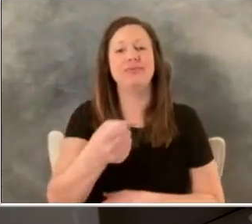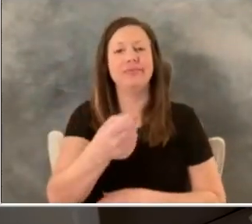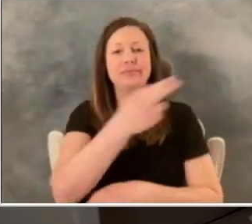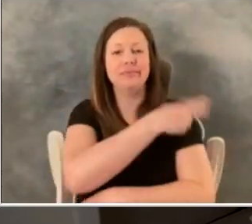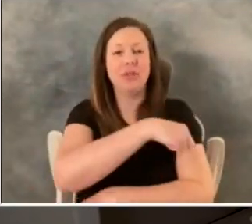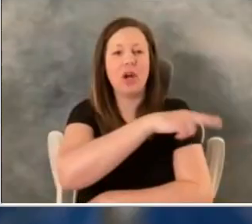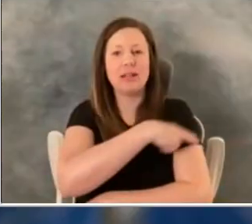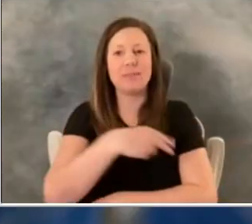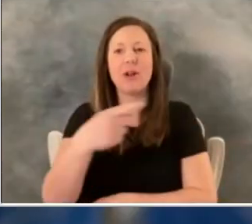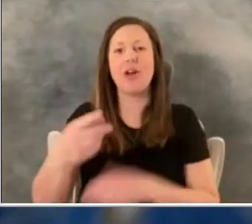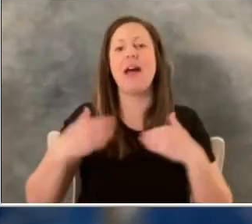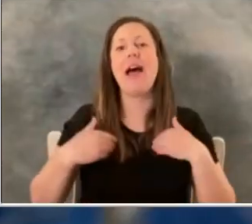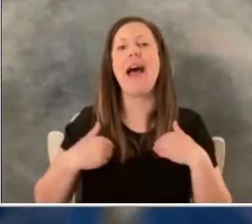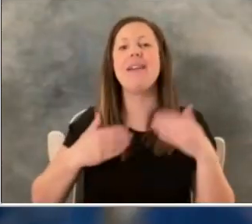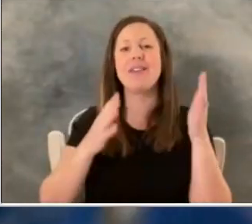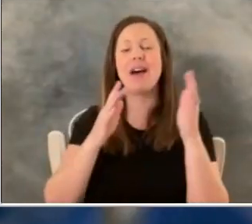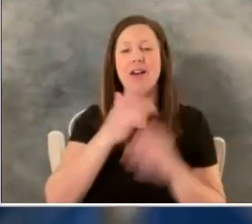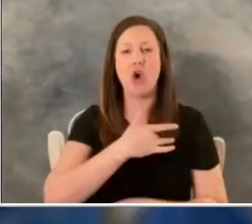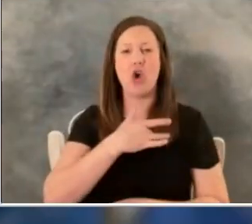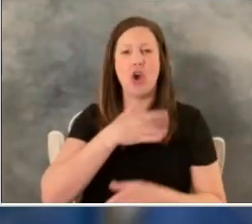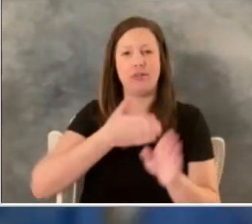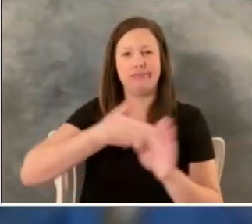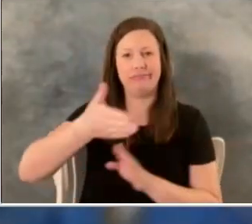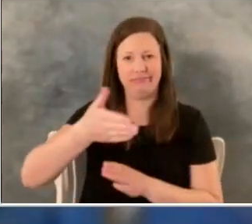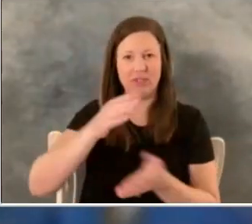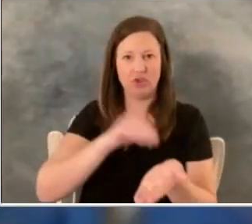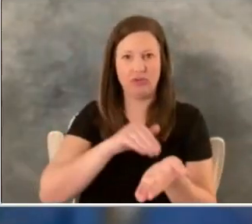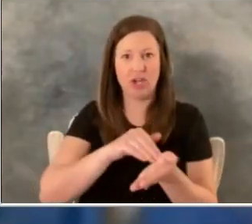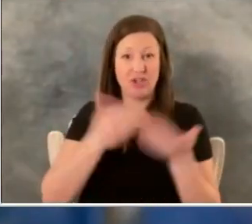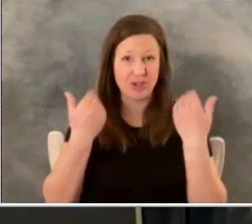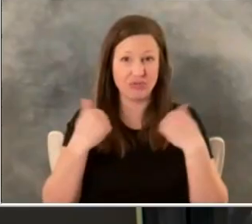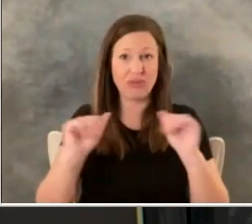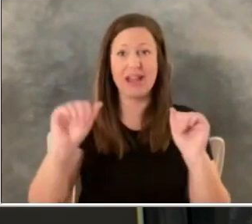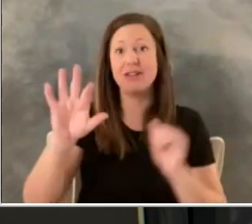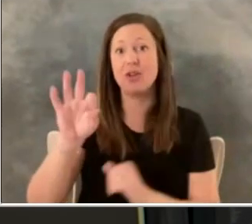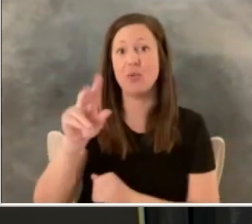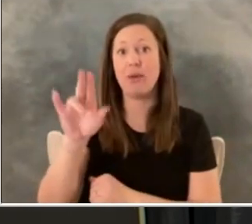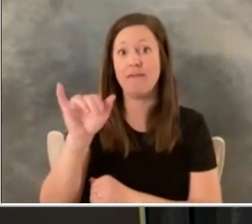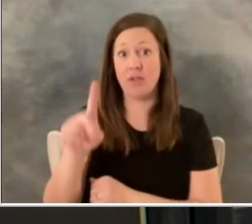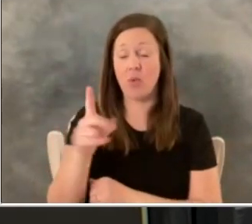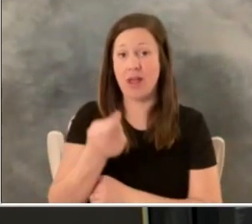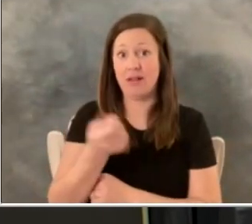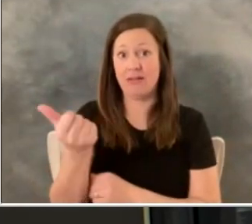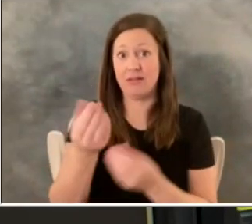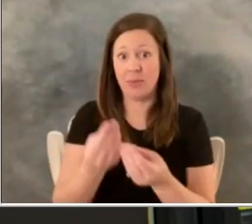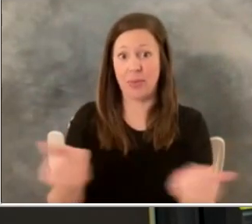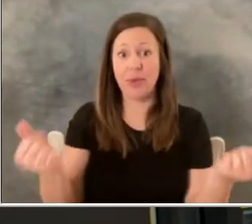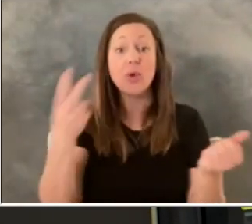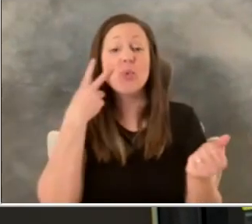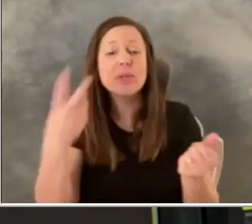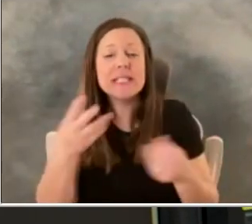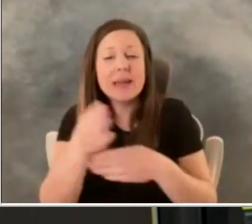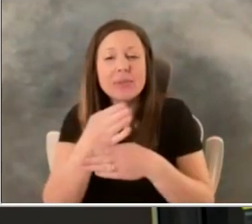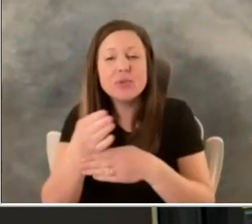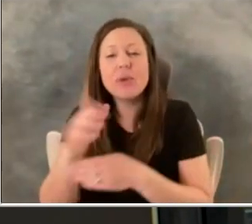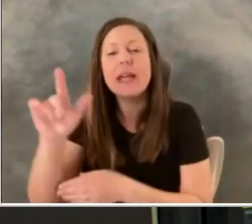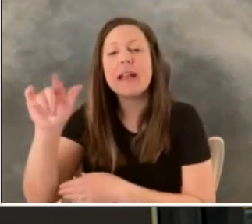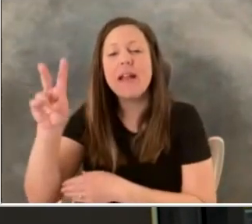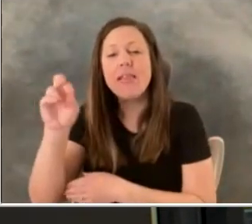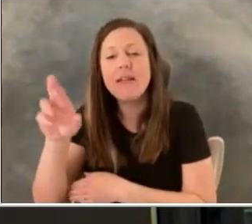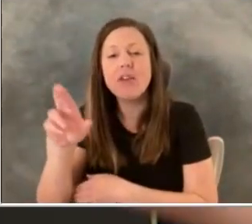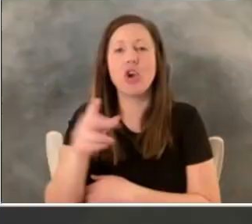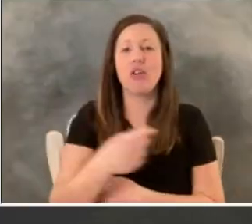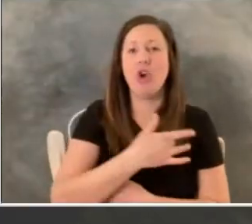Jamil Abuzatin to remove the excess fluid squeezing Yuri's heart. So if you see between the liver and between the heart, there's no space